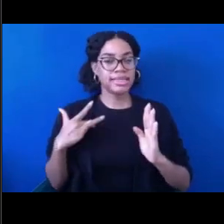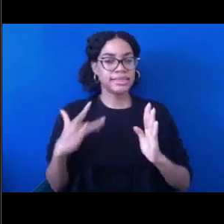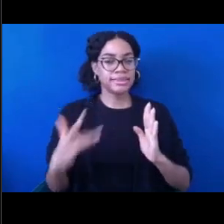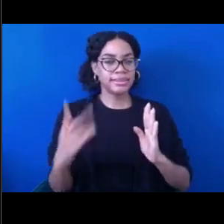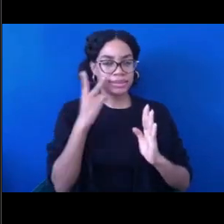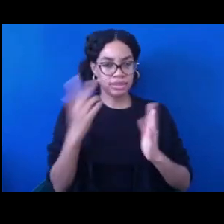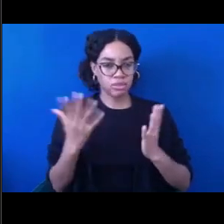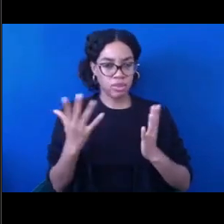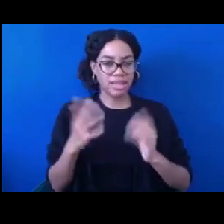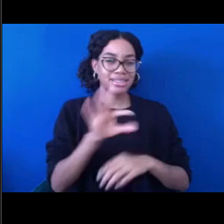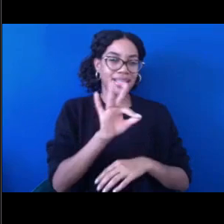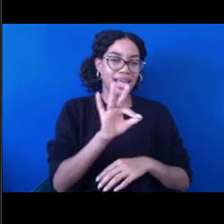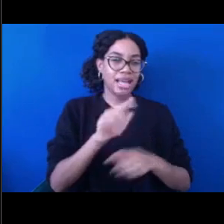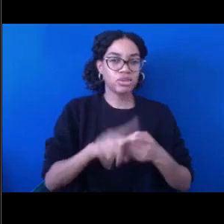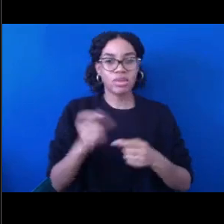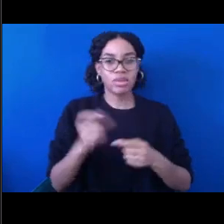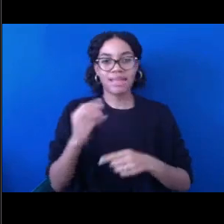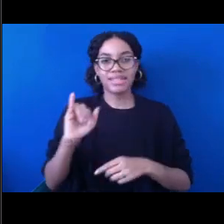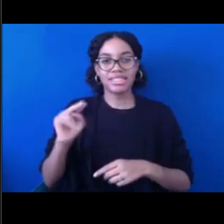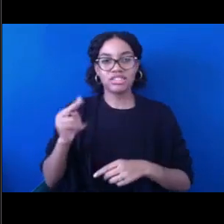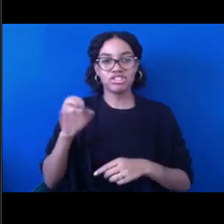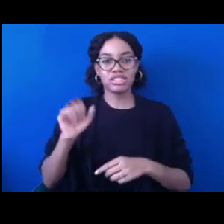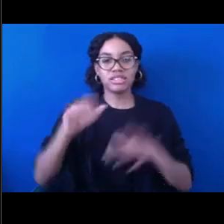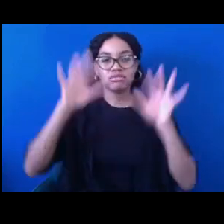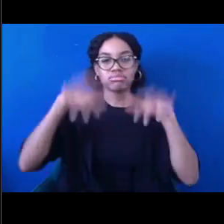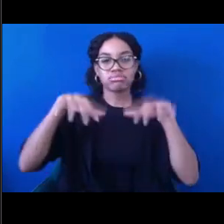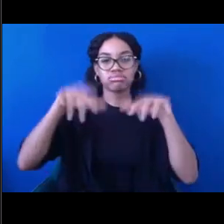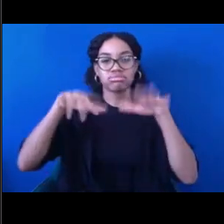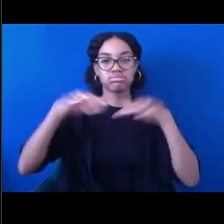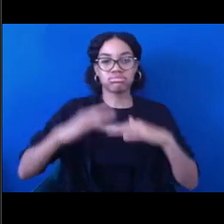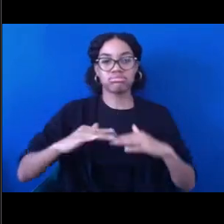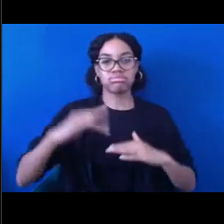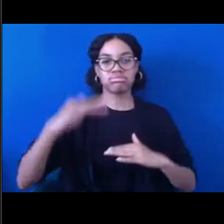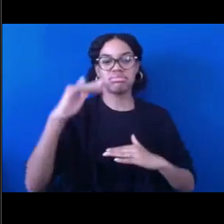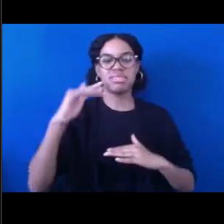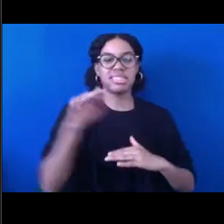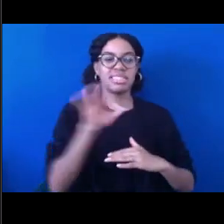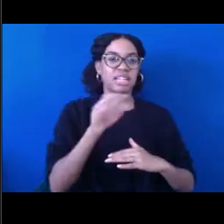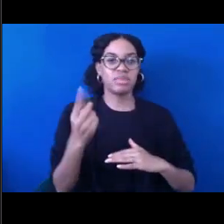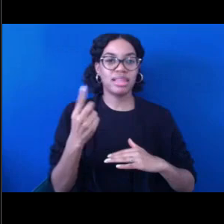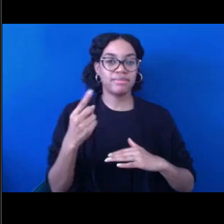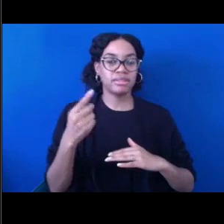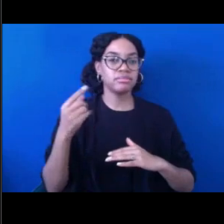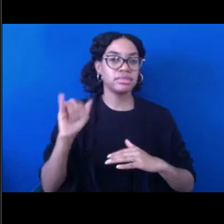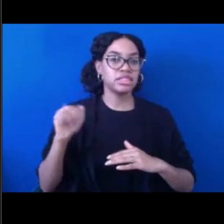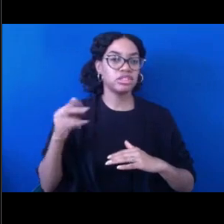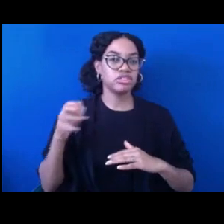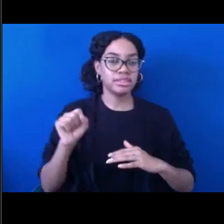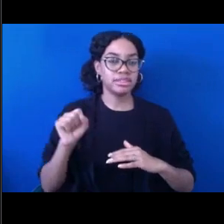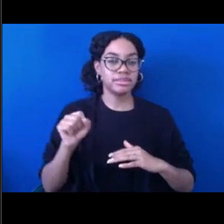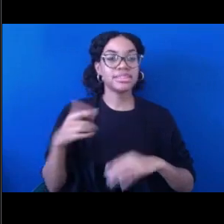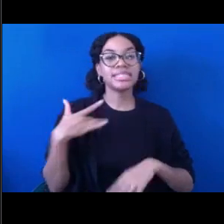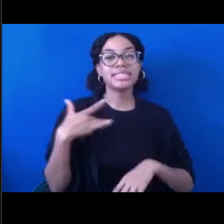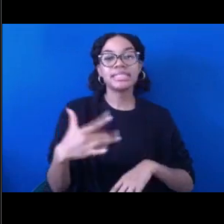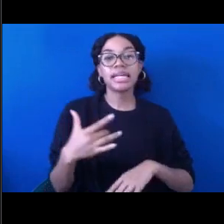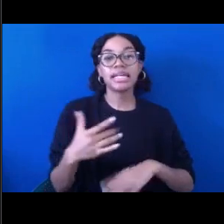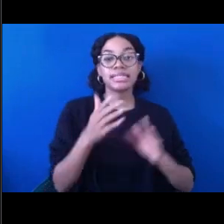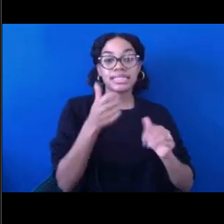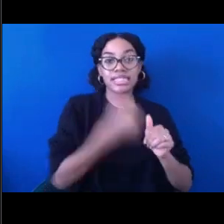to 11 inches. If you break that down in terms of the months, in a single month, you typically have around 3 to 4 inches a